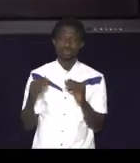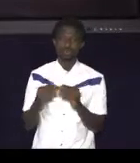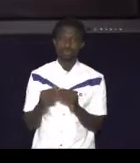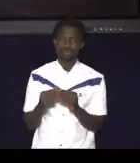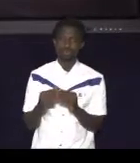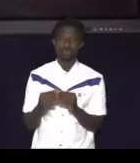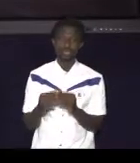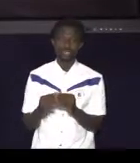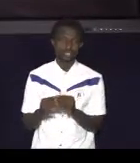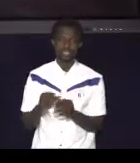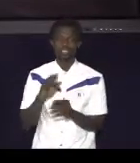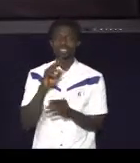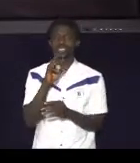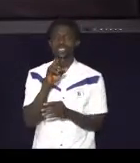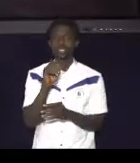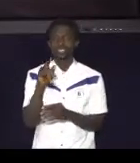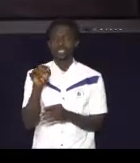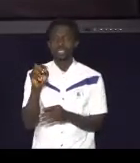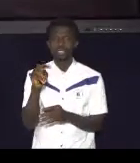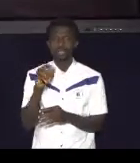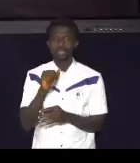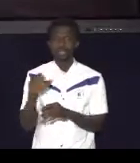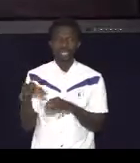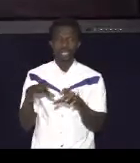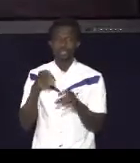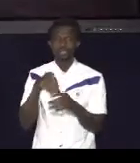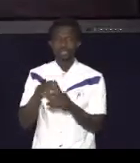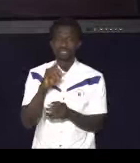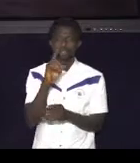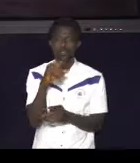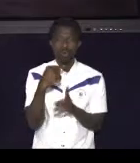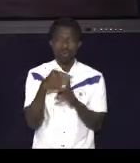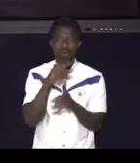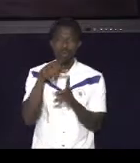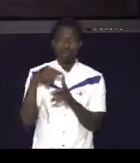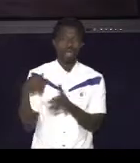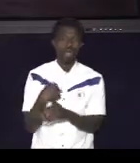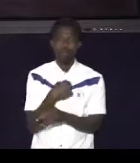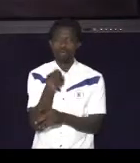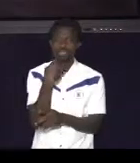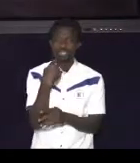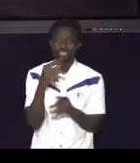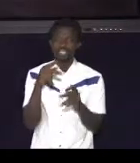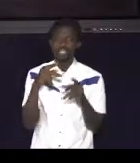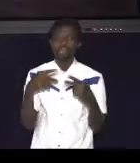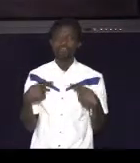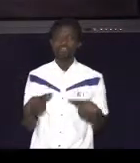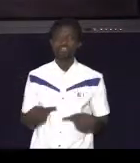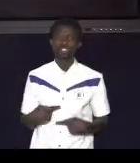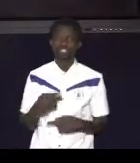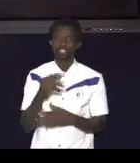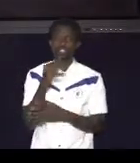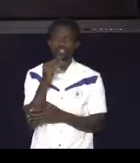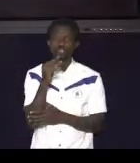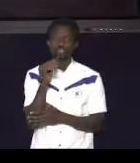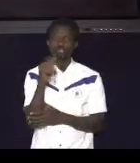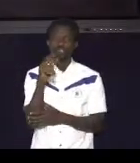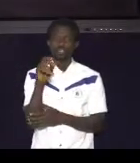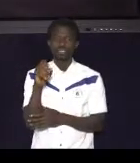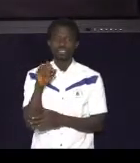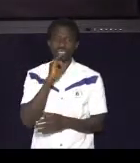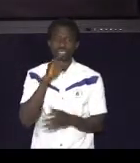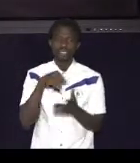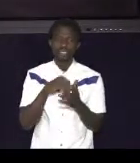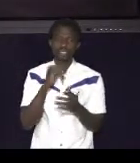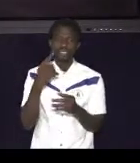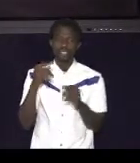emergencies and recreational activities. In one word, when we say physical fitness, it's talking about the ability,